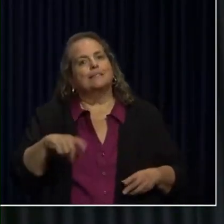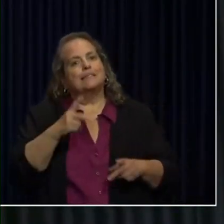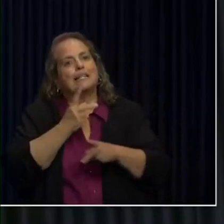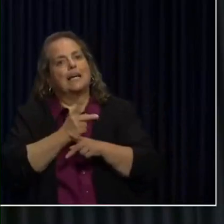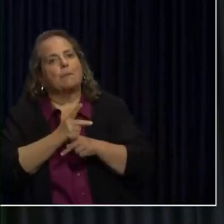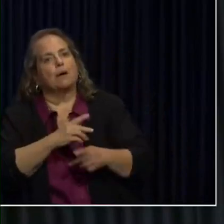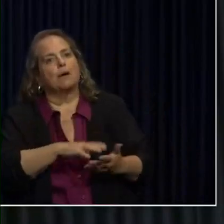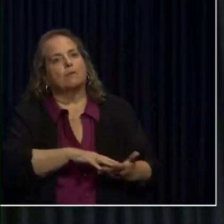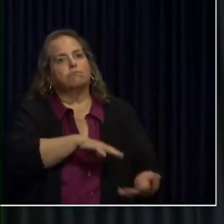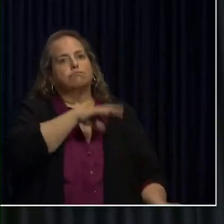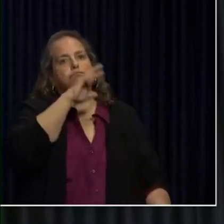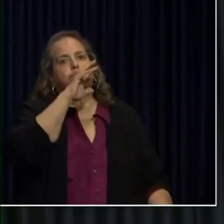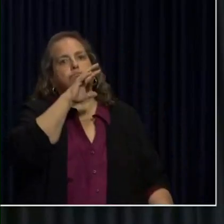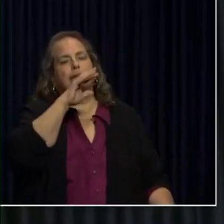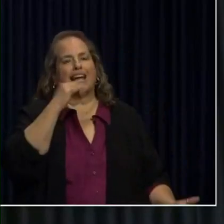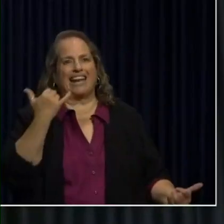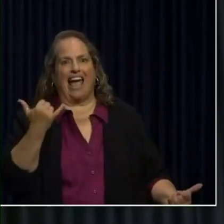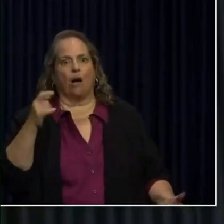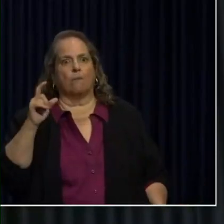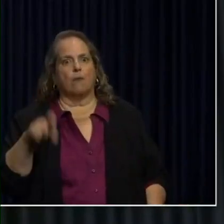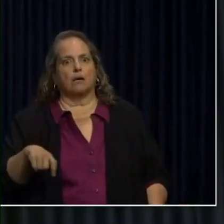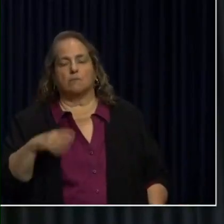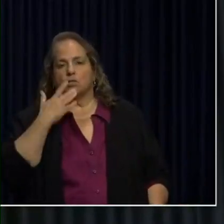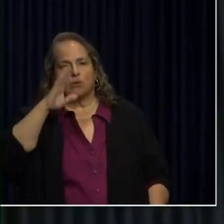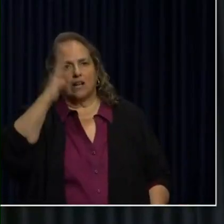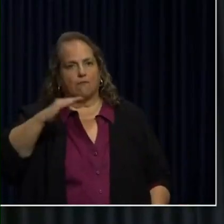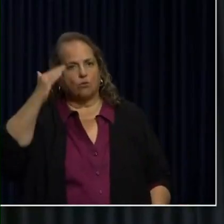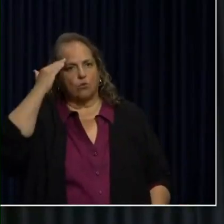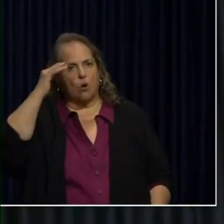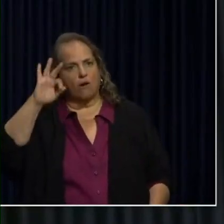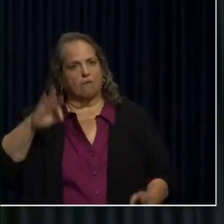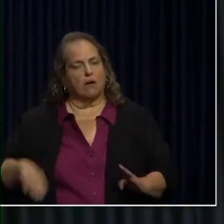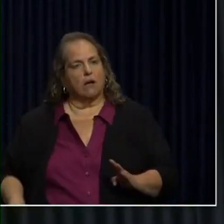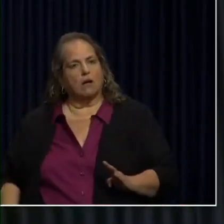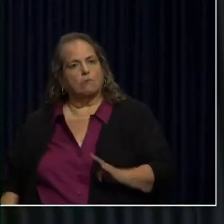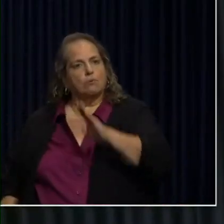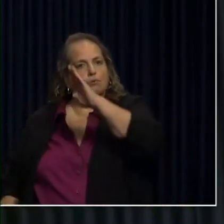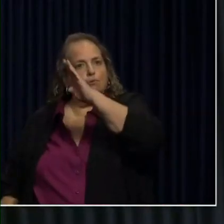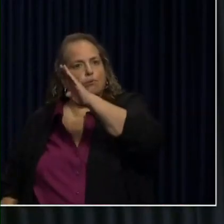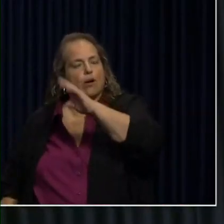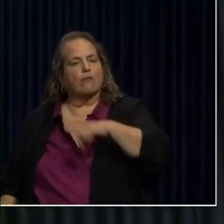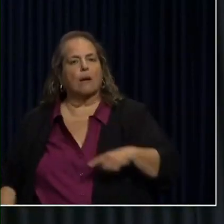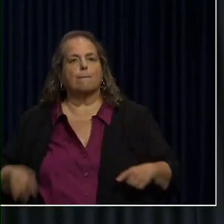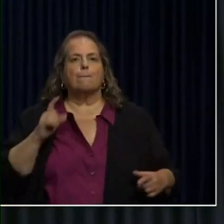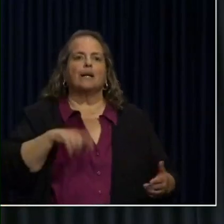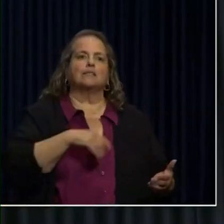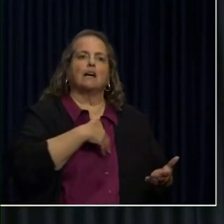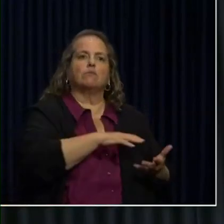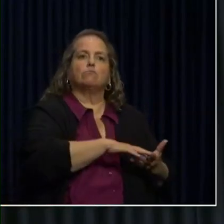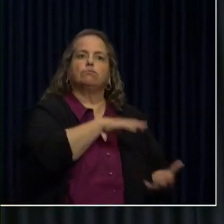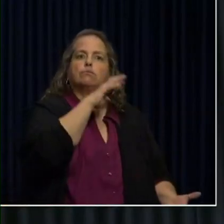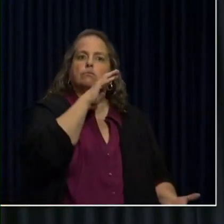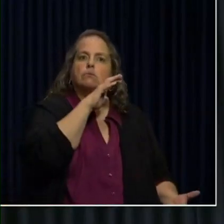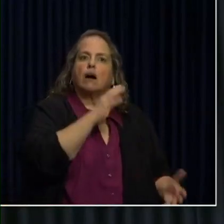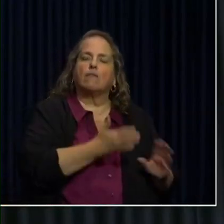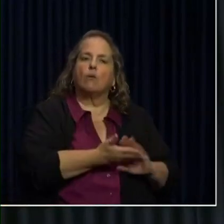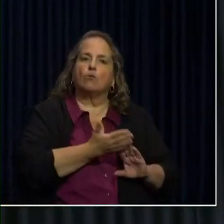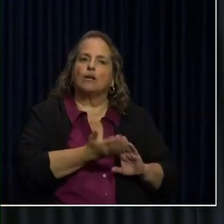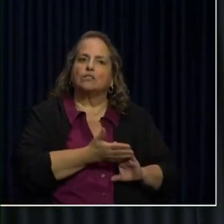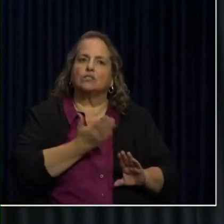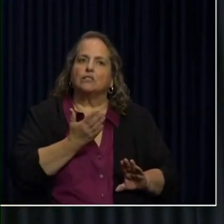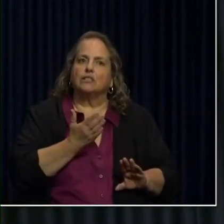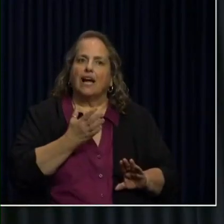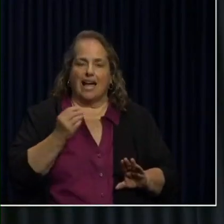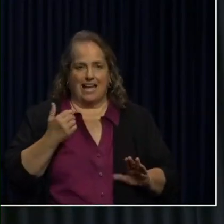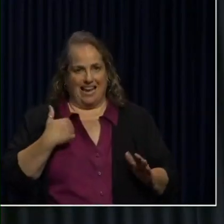way at this scale. Now we live in a world where they're going to have to keep on hand what they need for their 3 to 7 days of operations, and